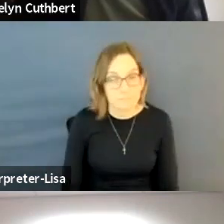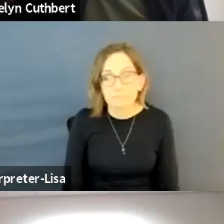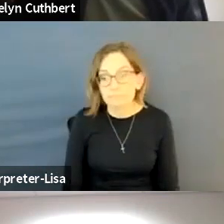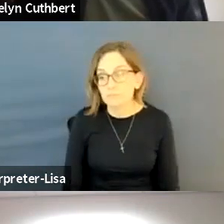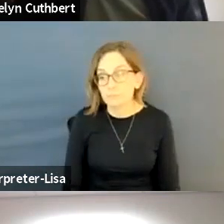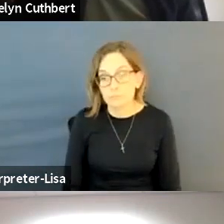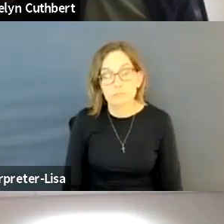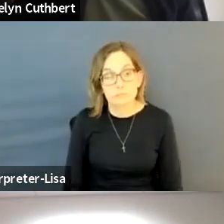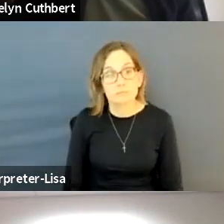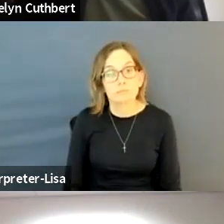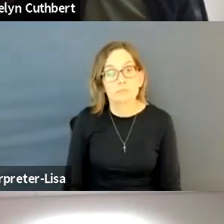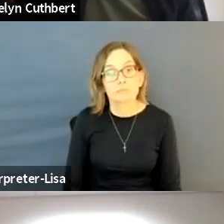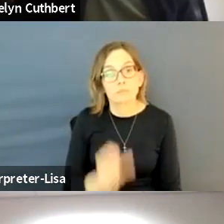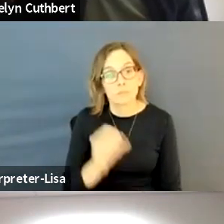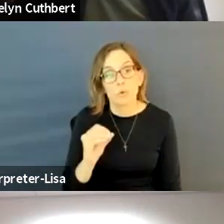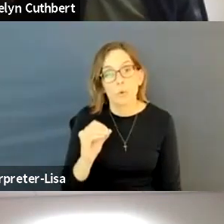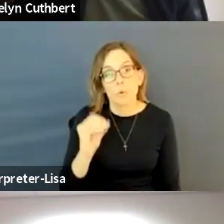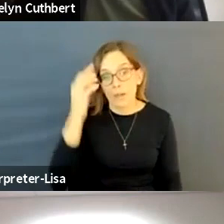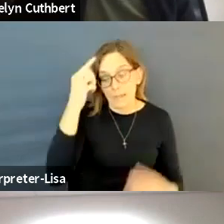Right. And so I think that